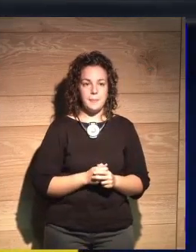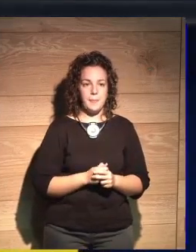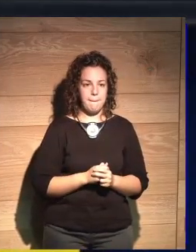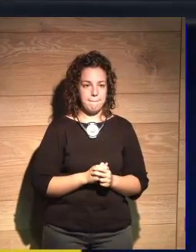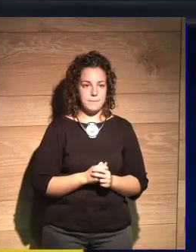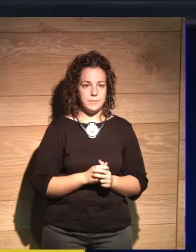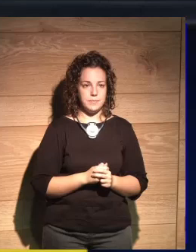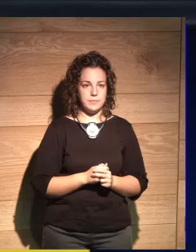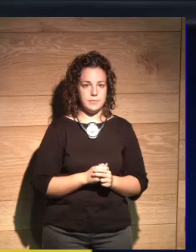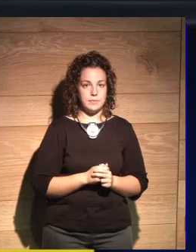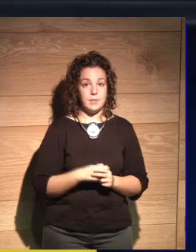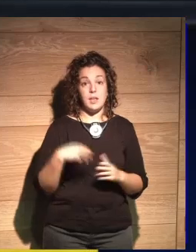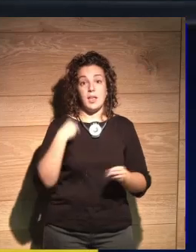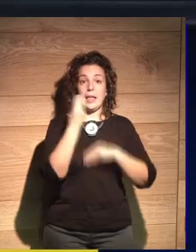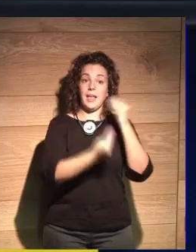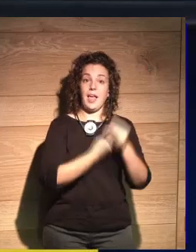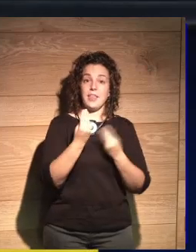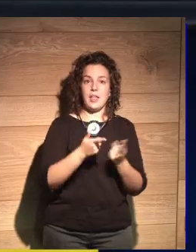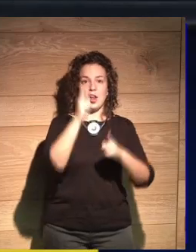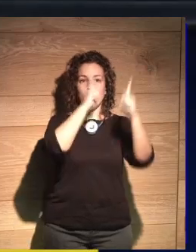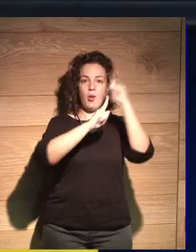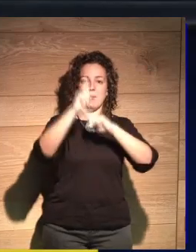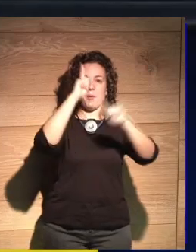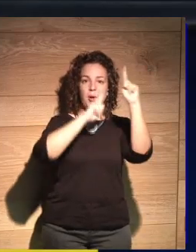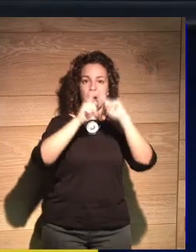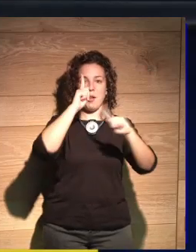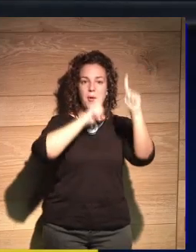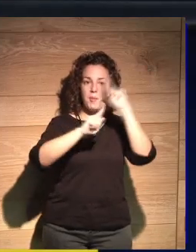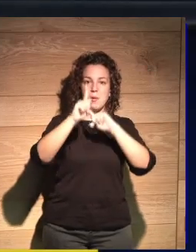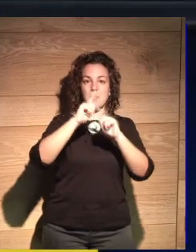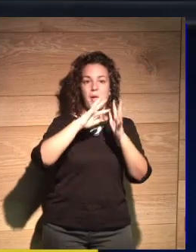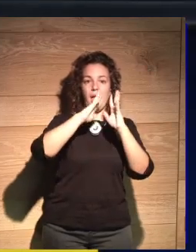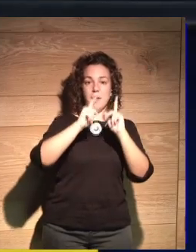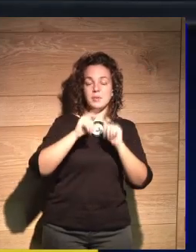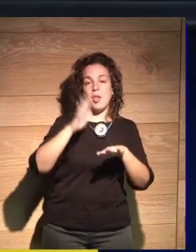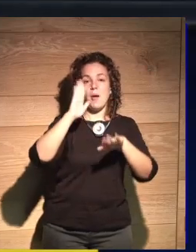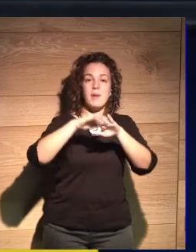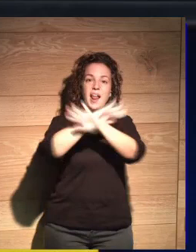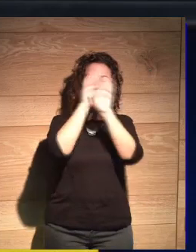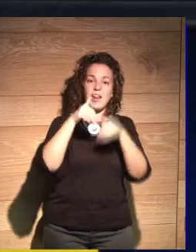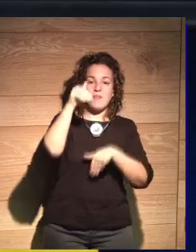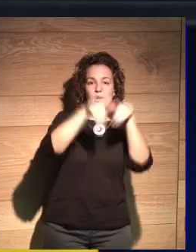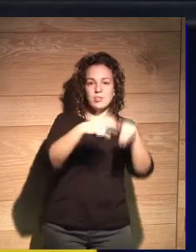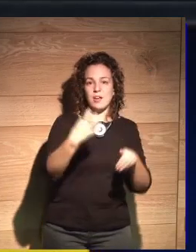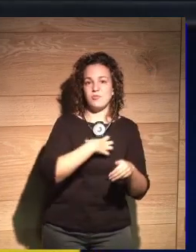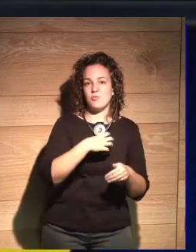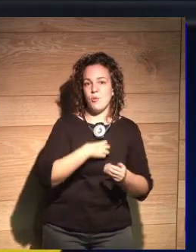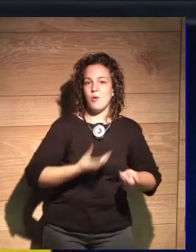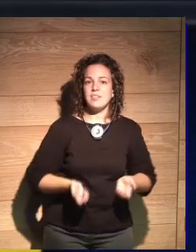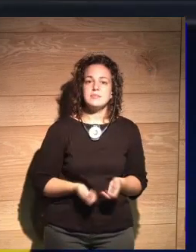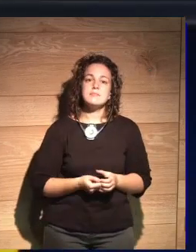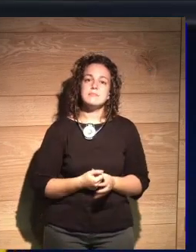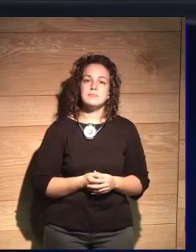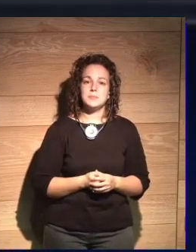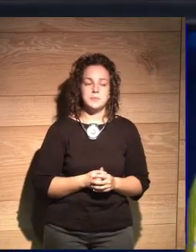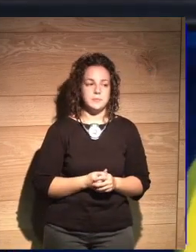Alabama counties with African American majorities. And when the courts said, when our courts told